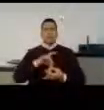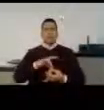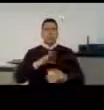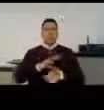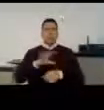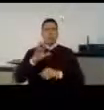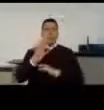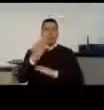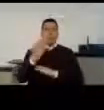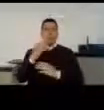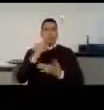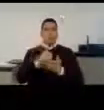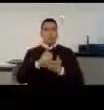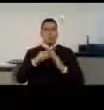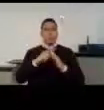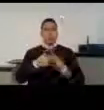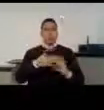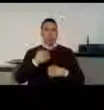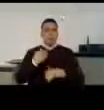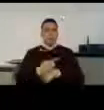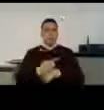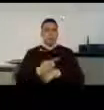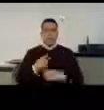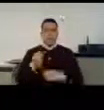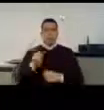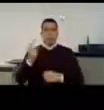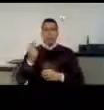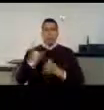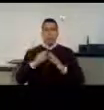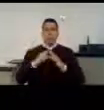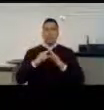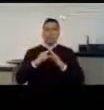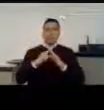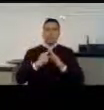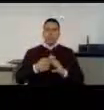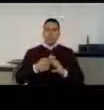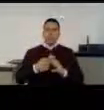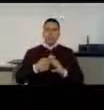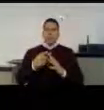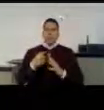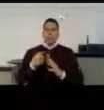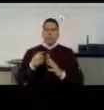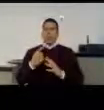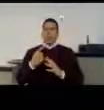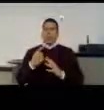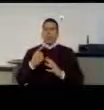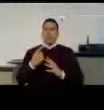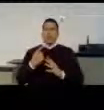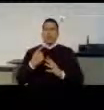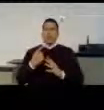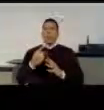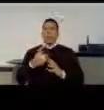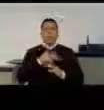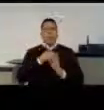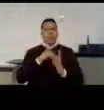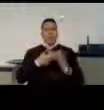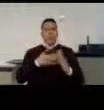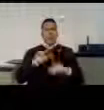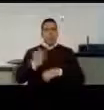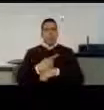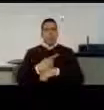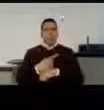before I start my day. I use the time to just center in, to settle myself before I start the